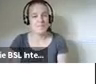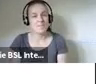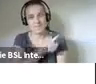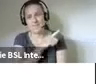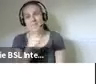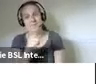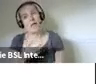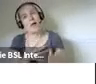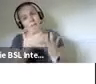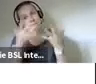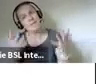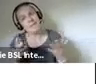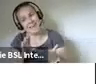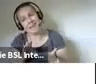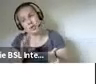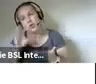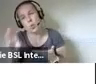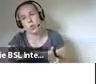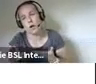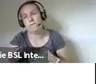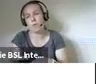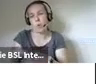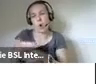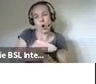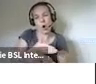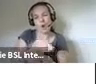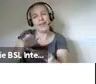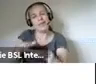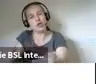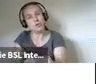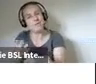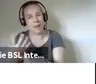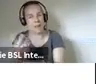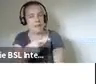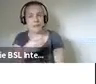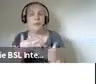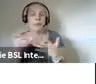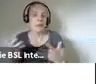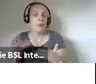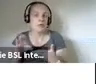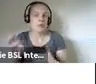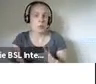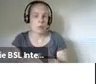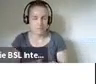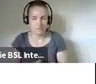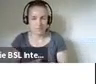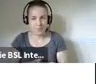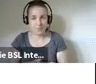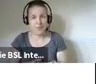to early child development, but also they are also particularly